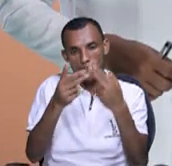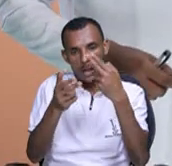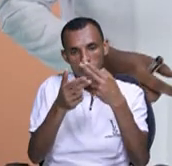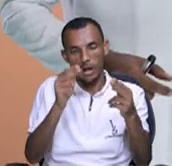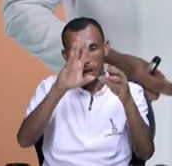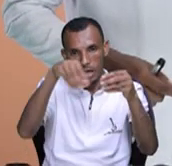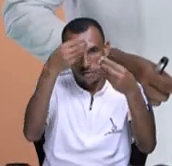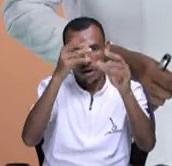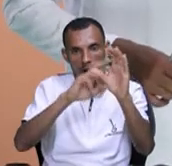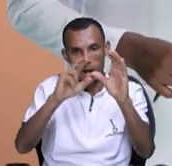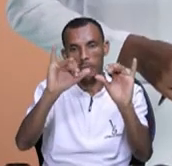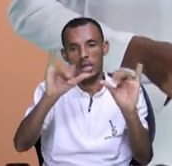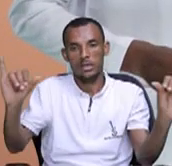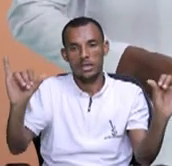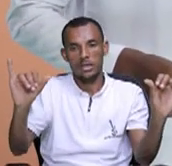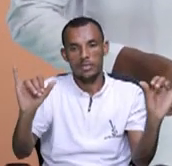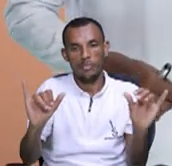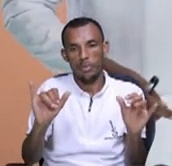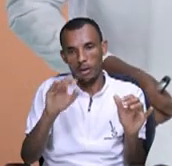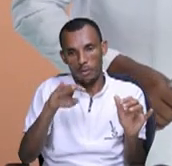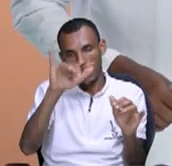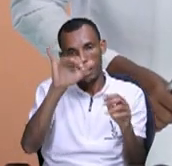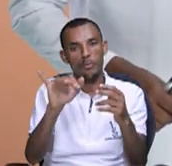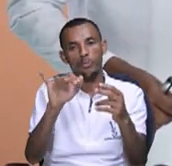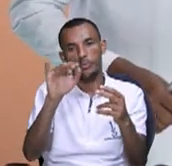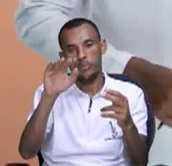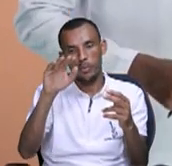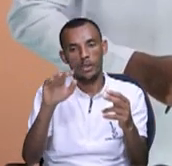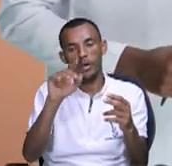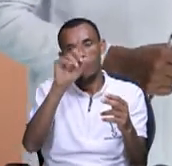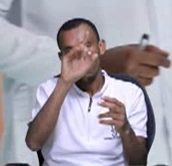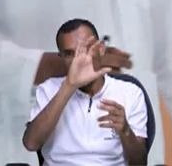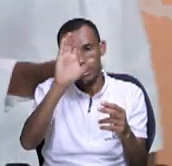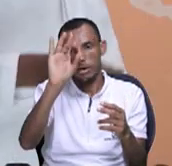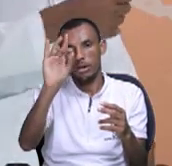multiply a given radian measure by 180 degrees. This is